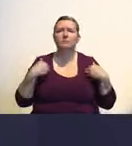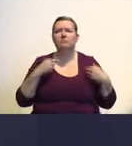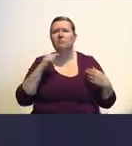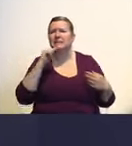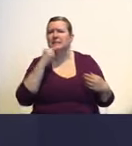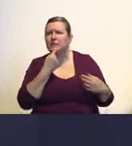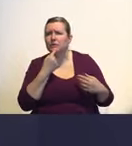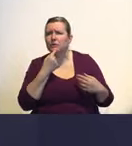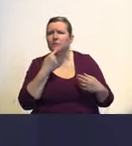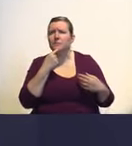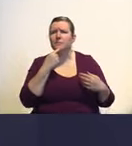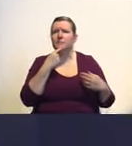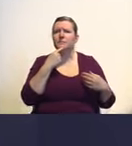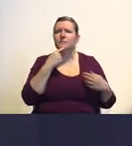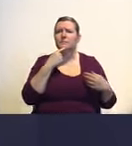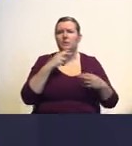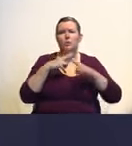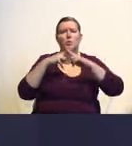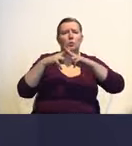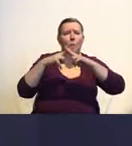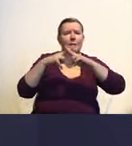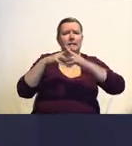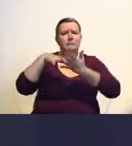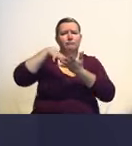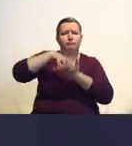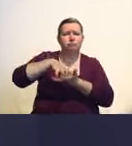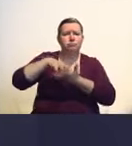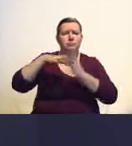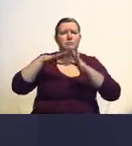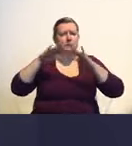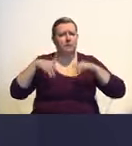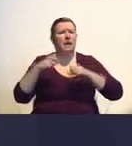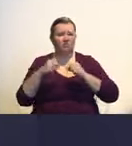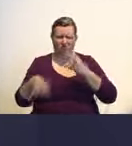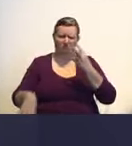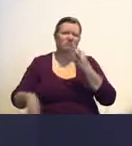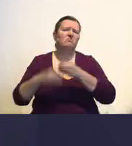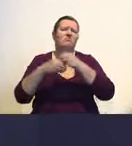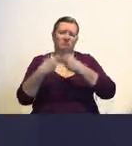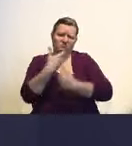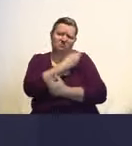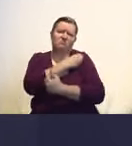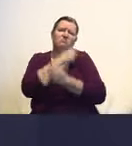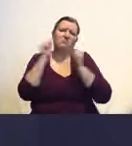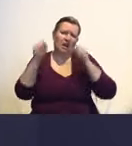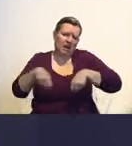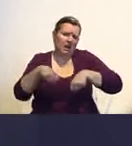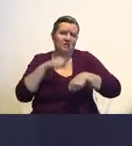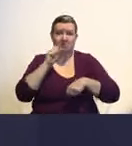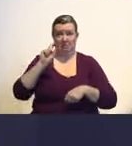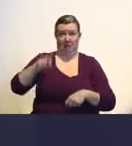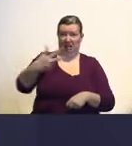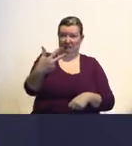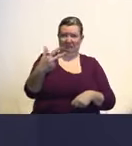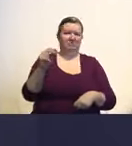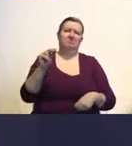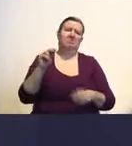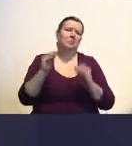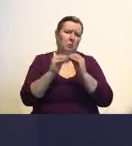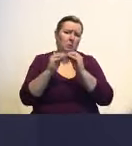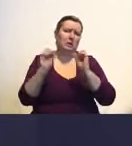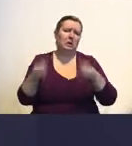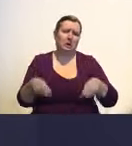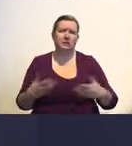are eligible to receive additional doses and can receive their booster after an